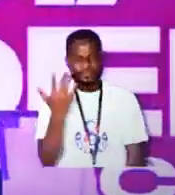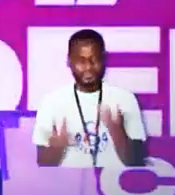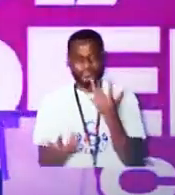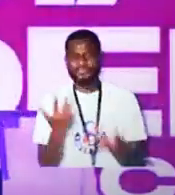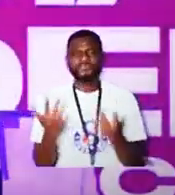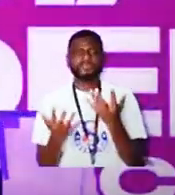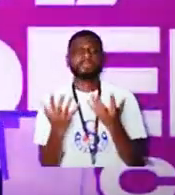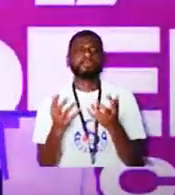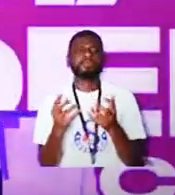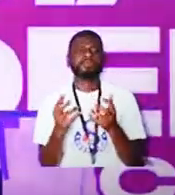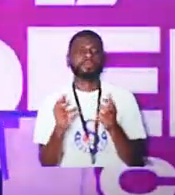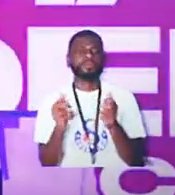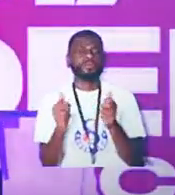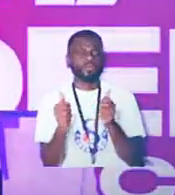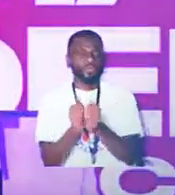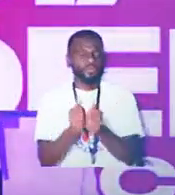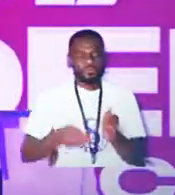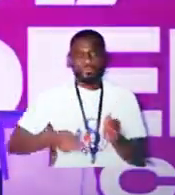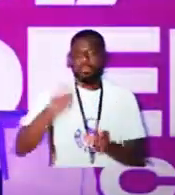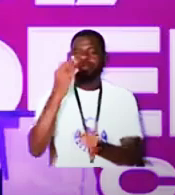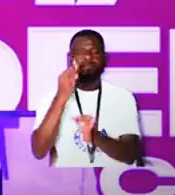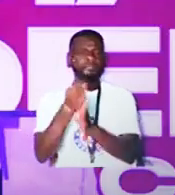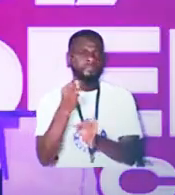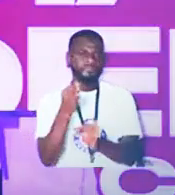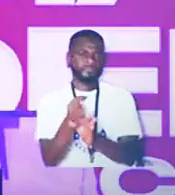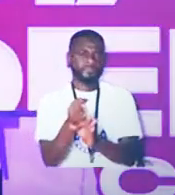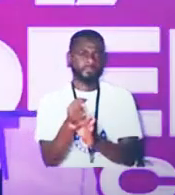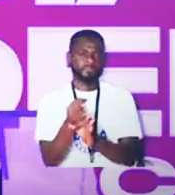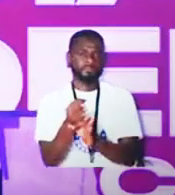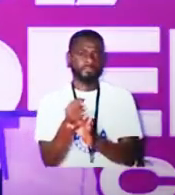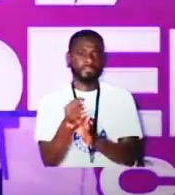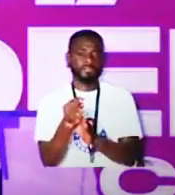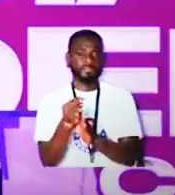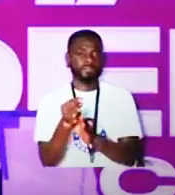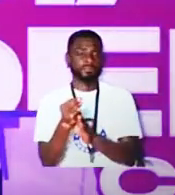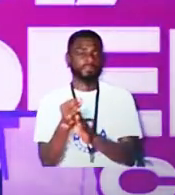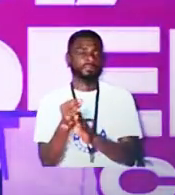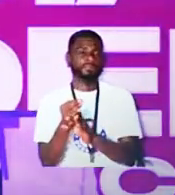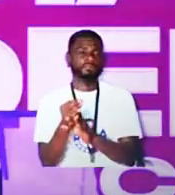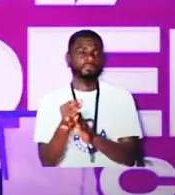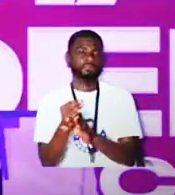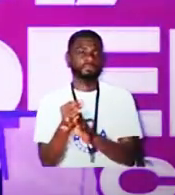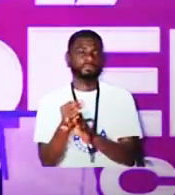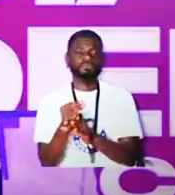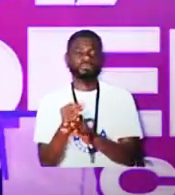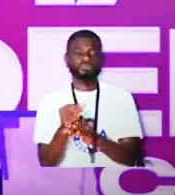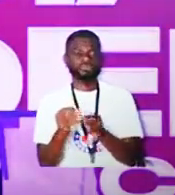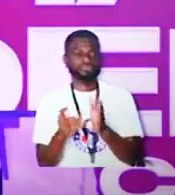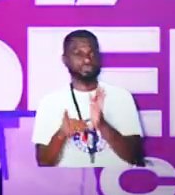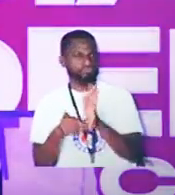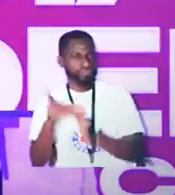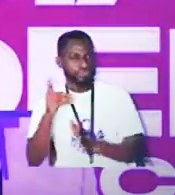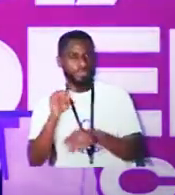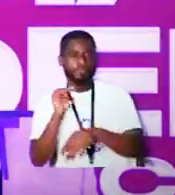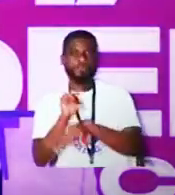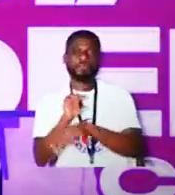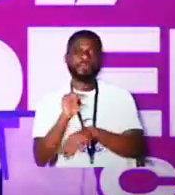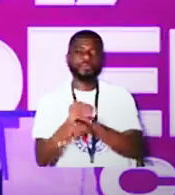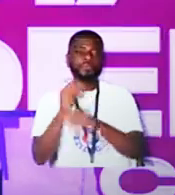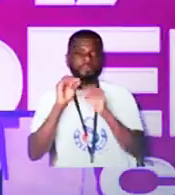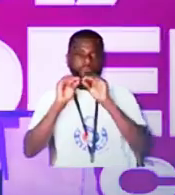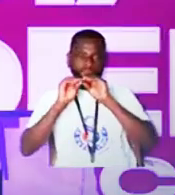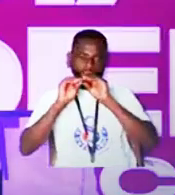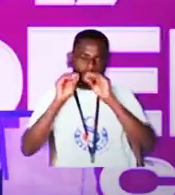an unquenchable faith in your mission to build a moral vision for our